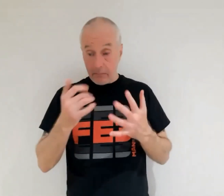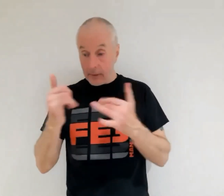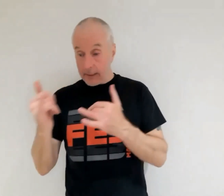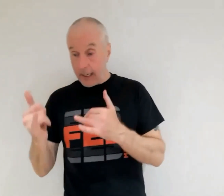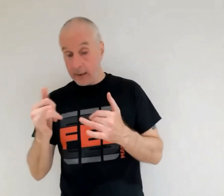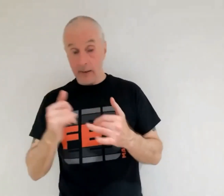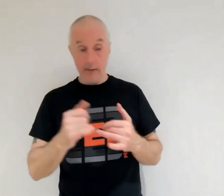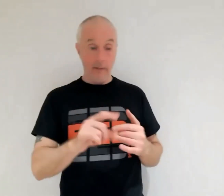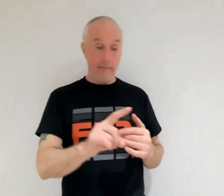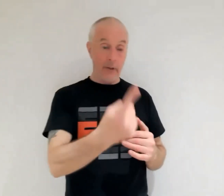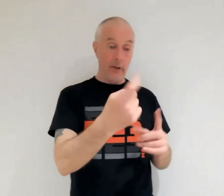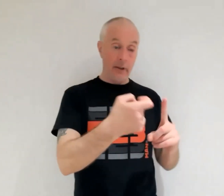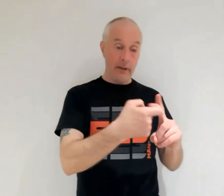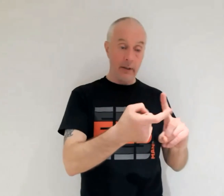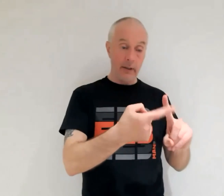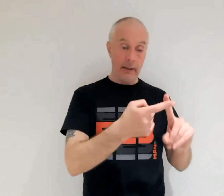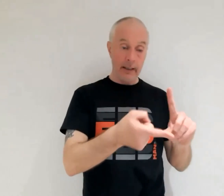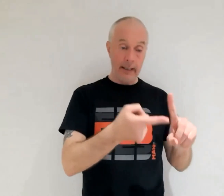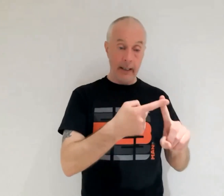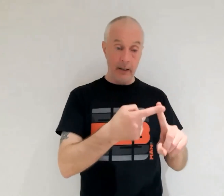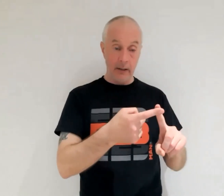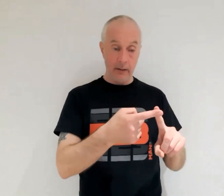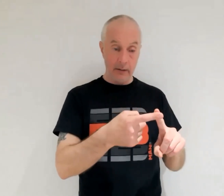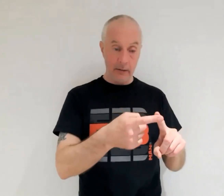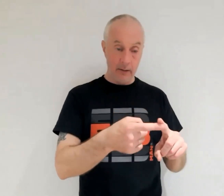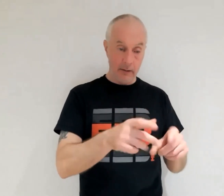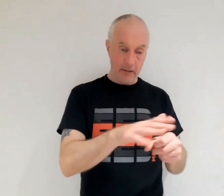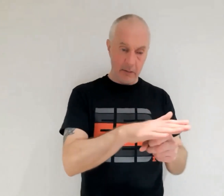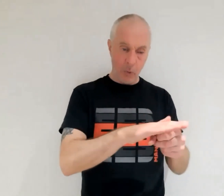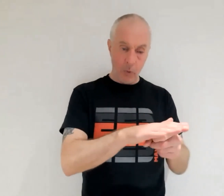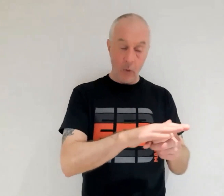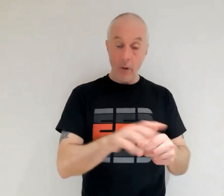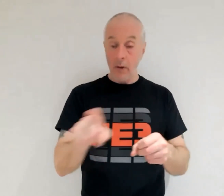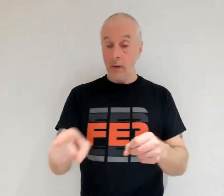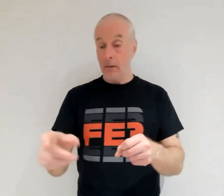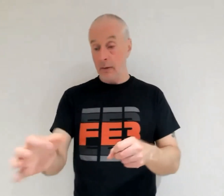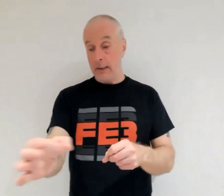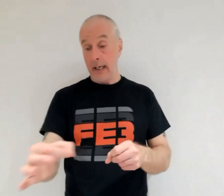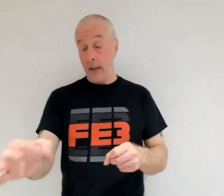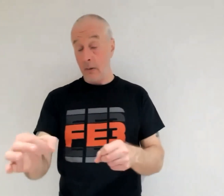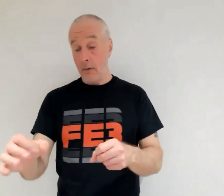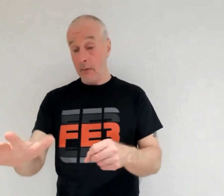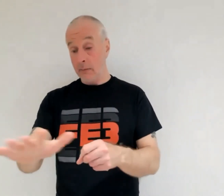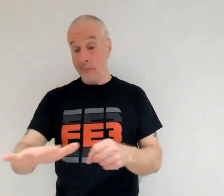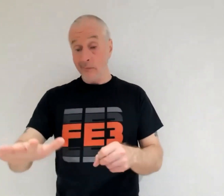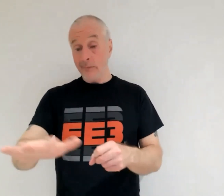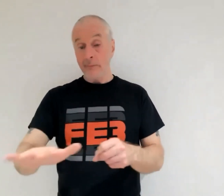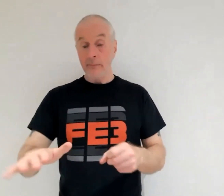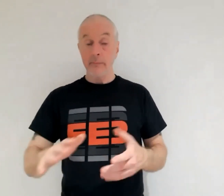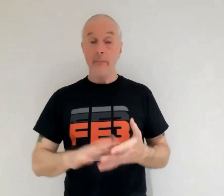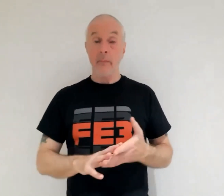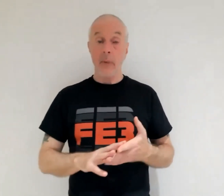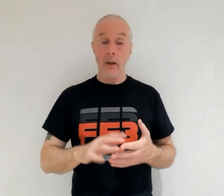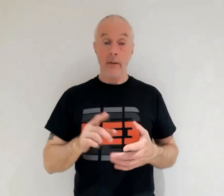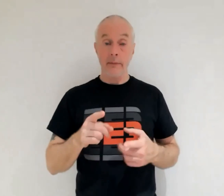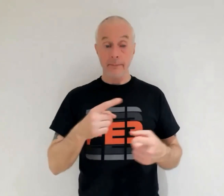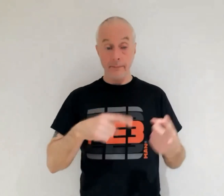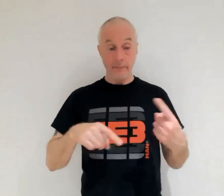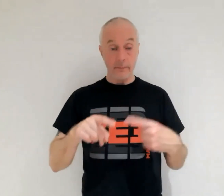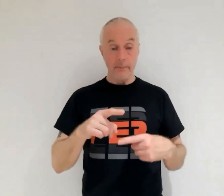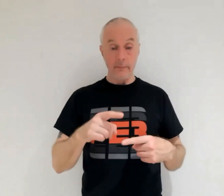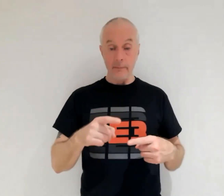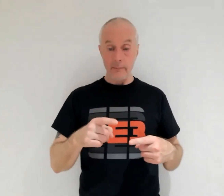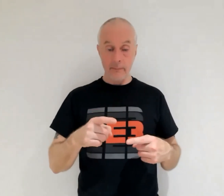trial, because the way the gas system is designed is that you have 4 pressure tiers, and you can